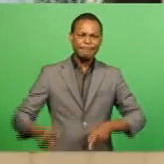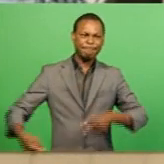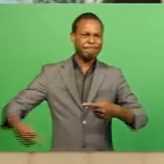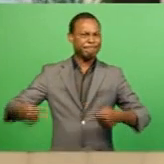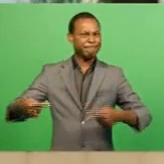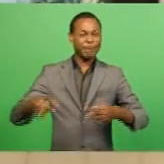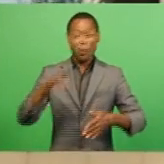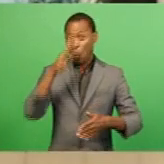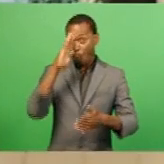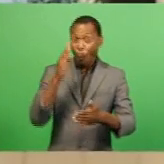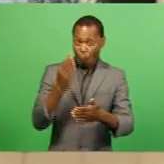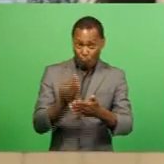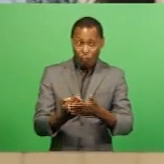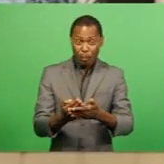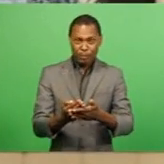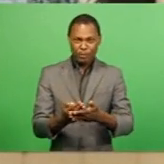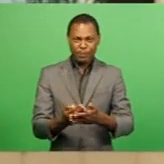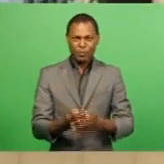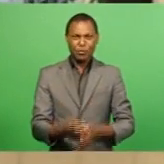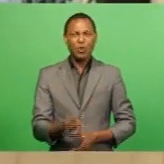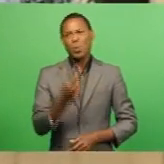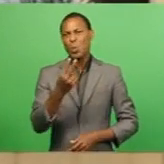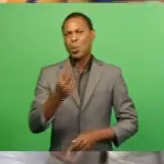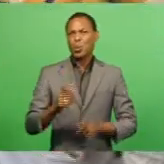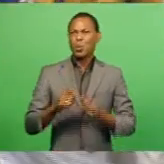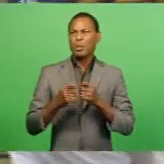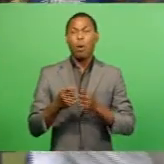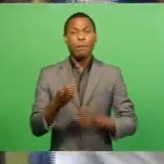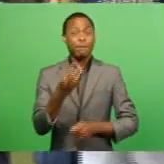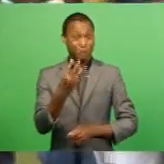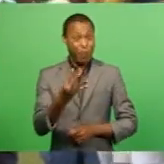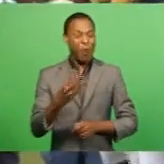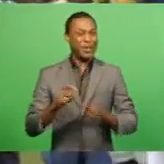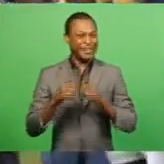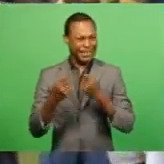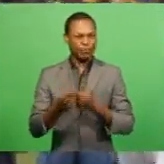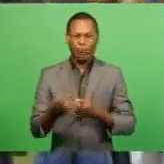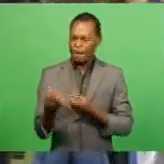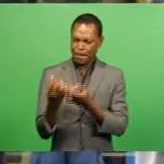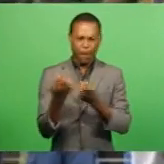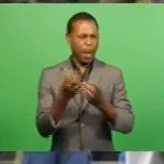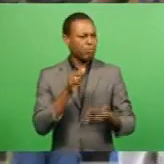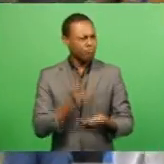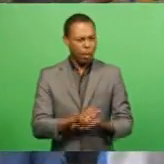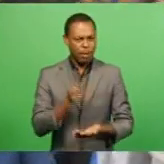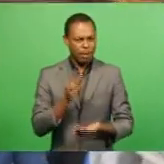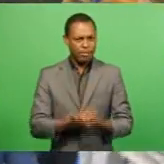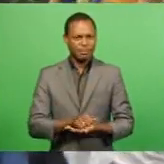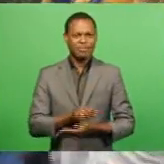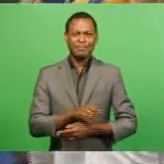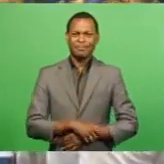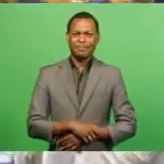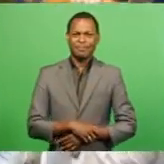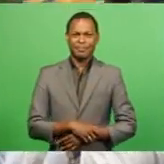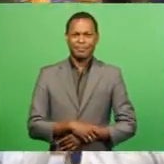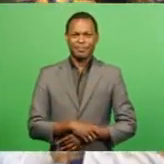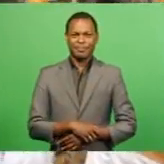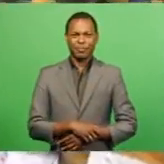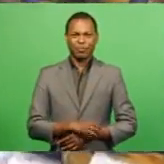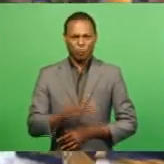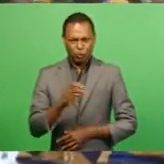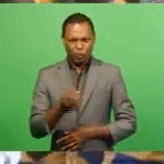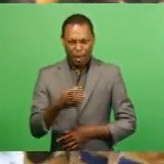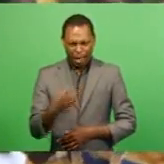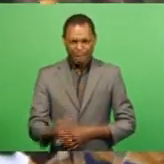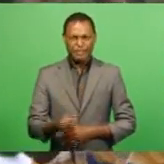hope the four teams are preparing themselves well and proper, and come up and showcase the